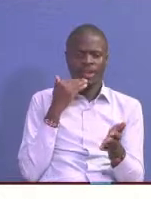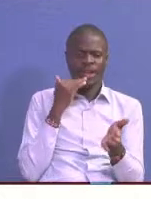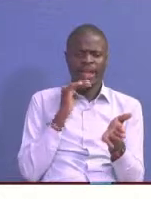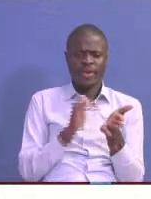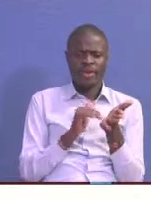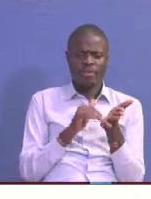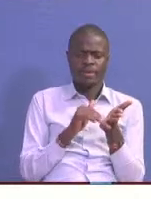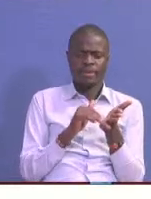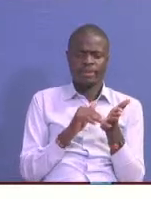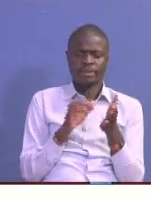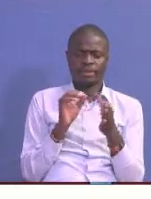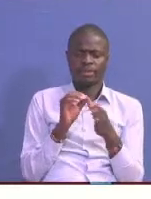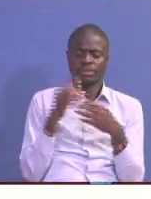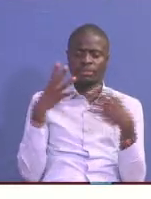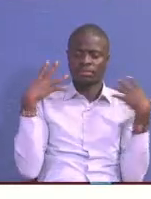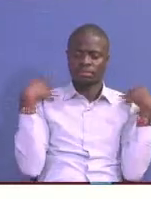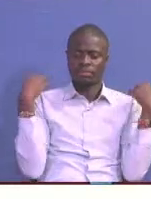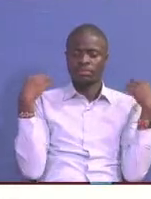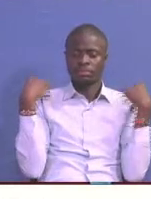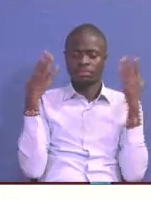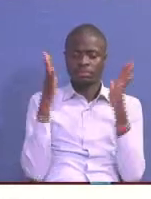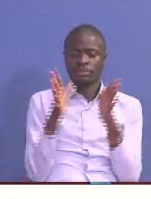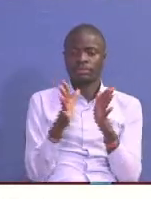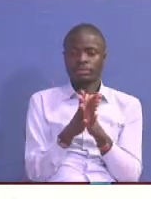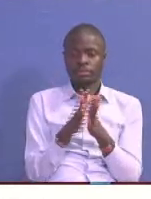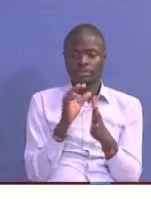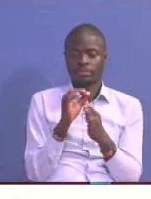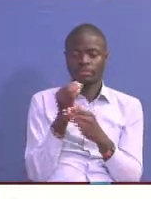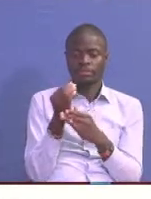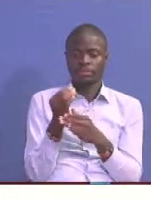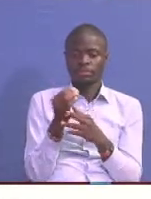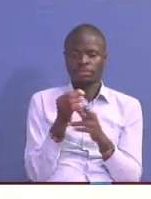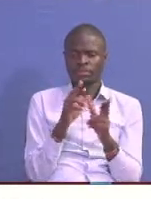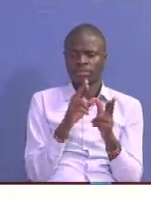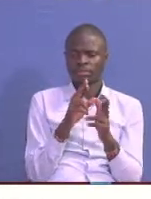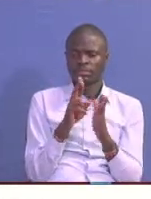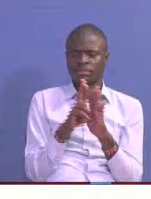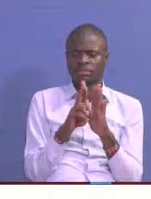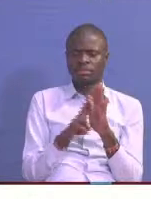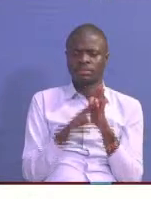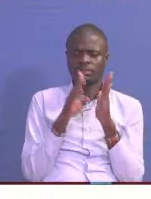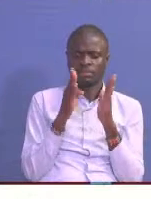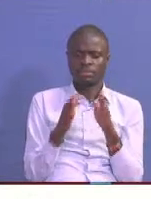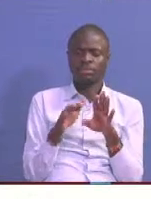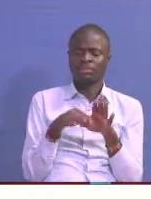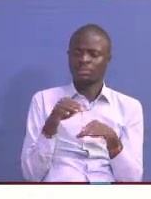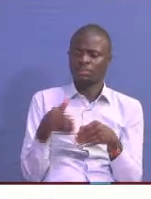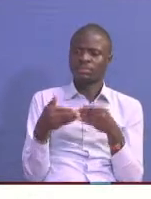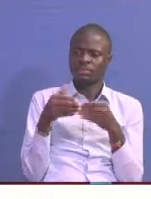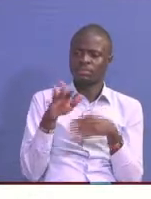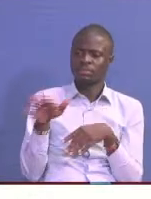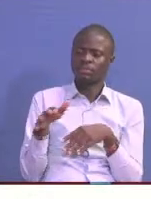a comment, maybe you're a practitioner or you are a regulator in a certain area and you'd want to add